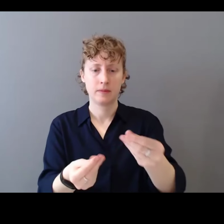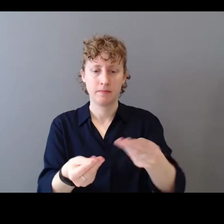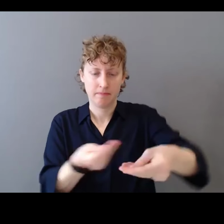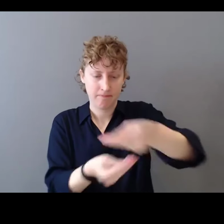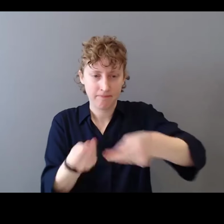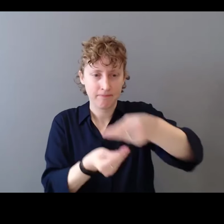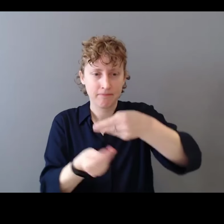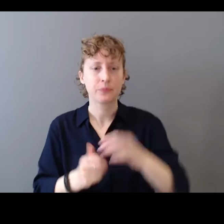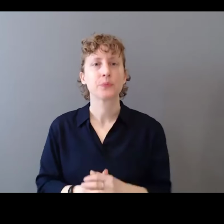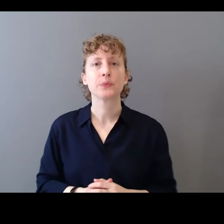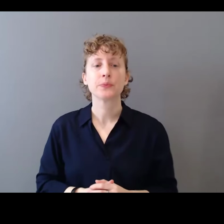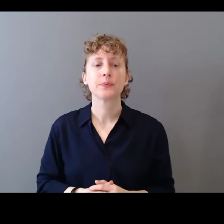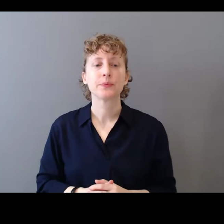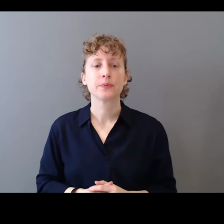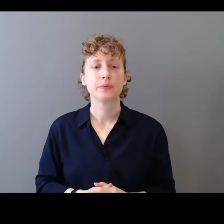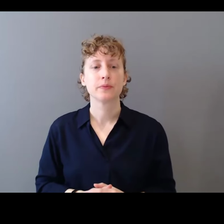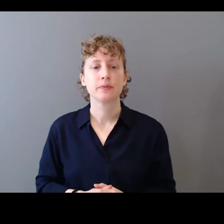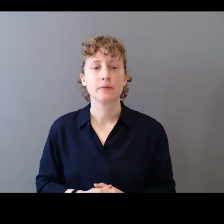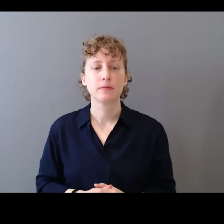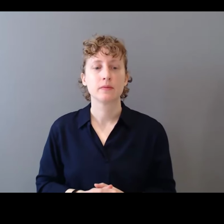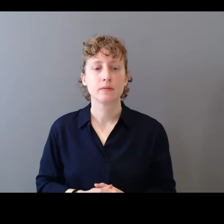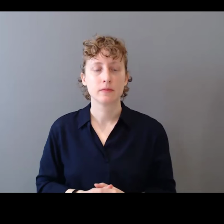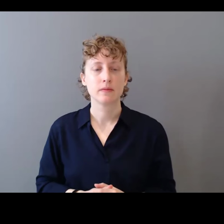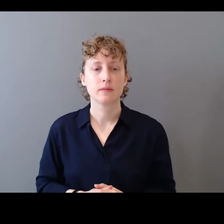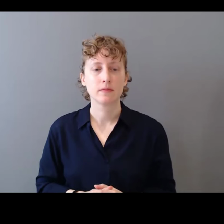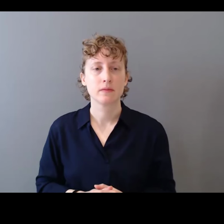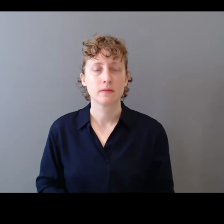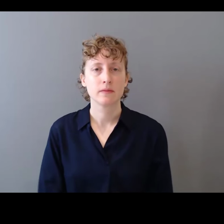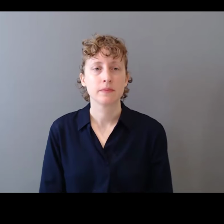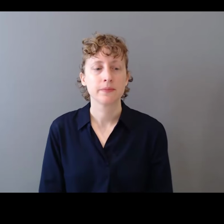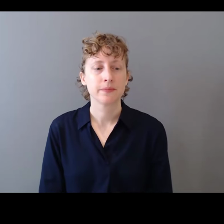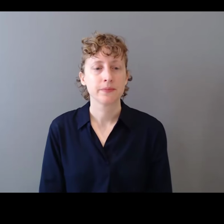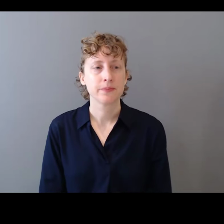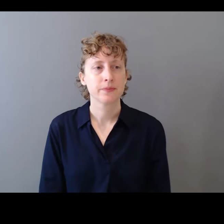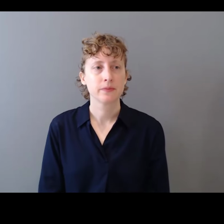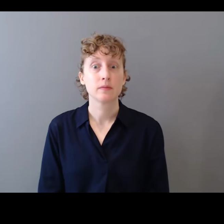and go over the budget template.